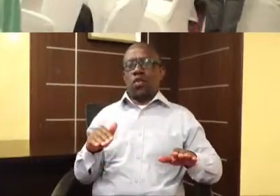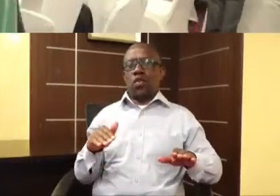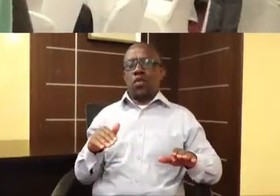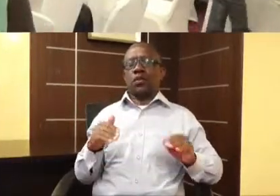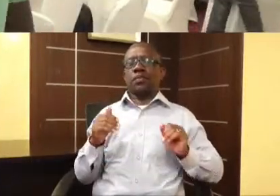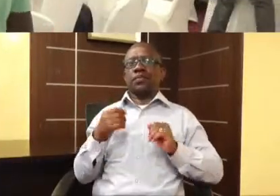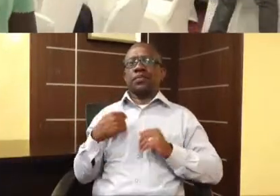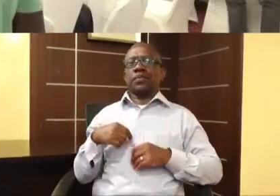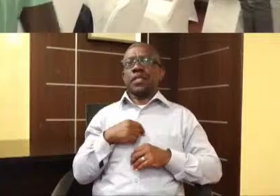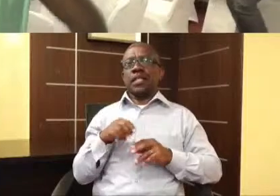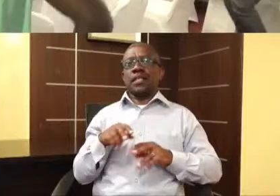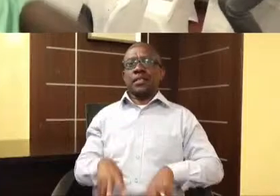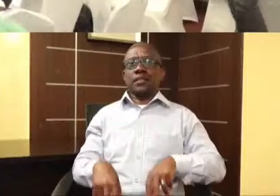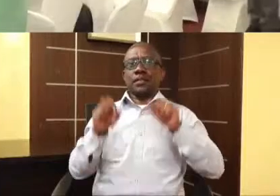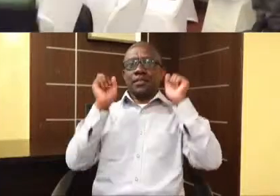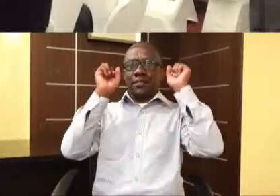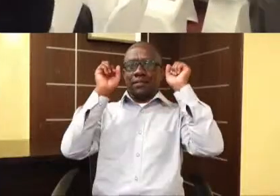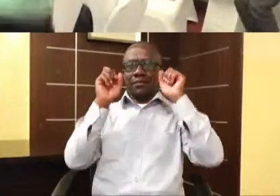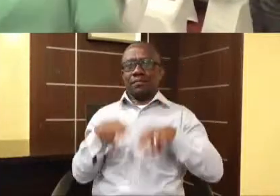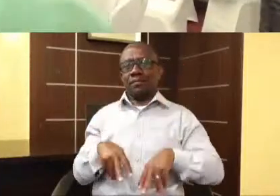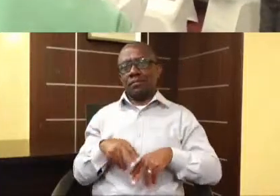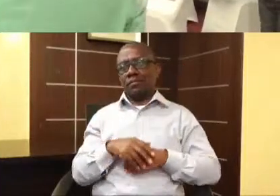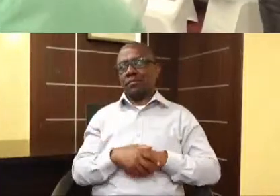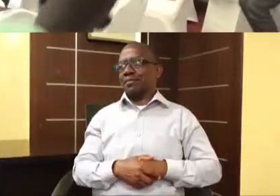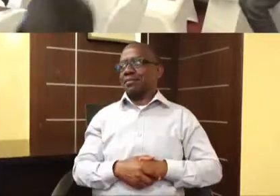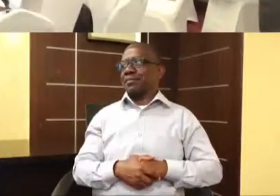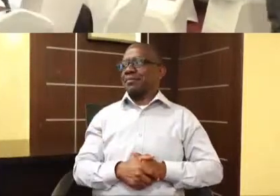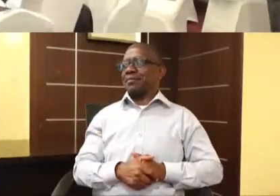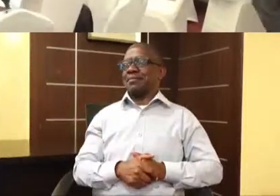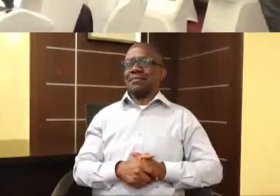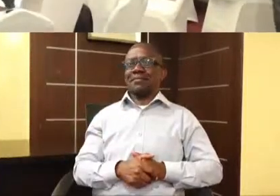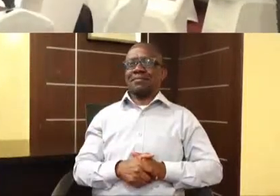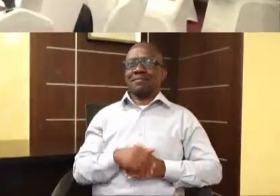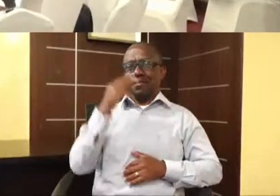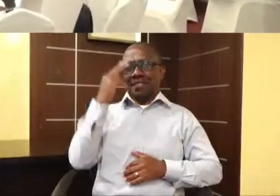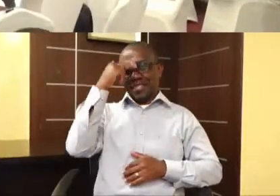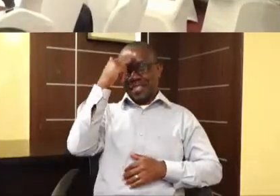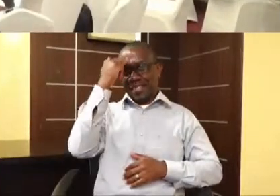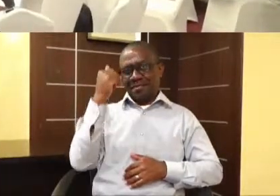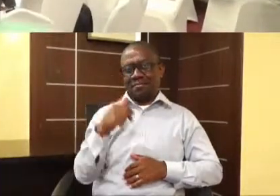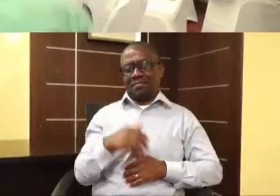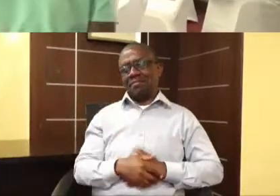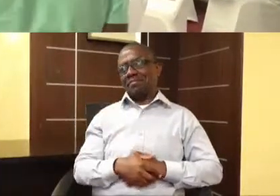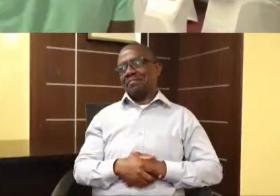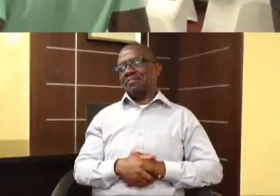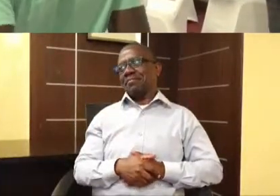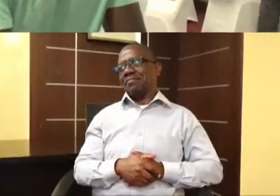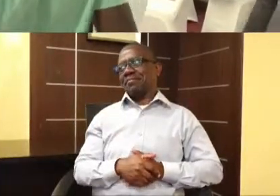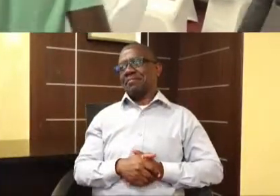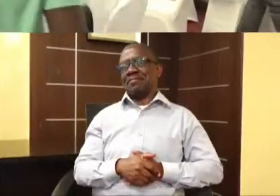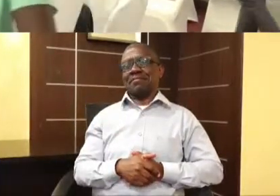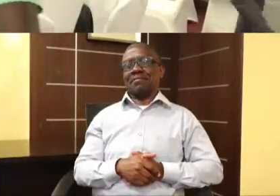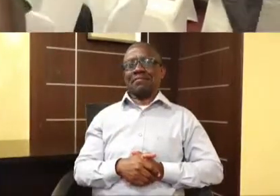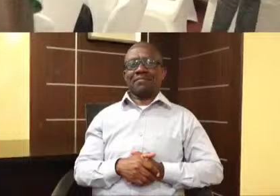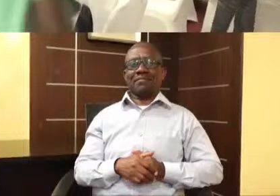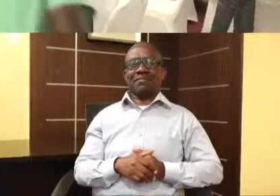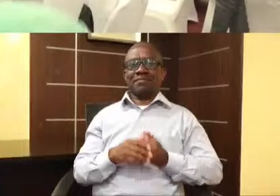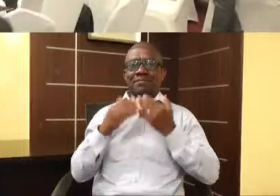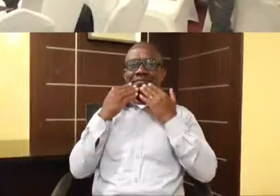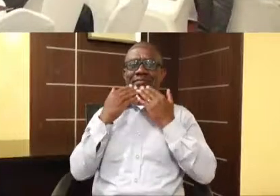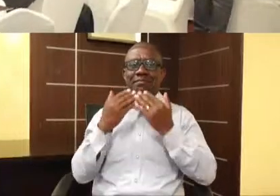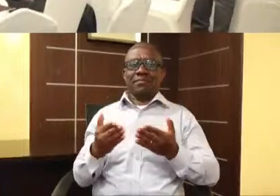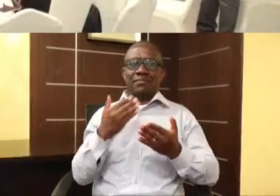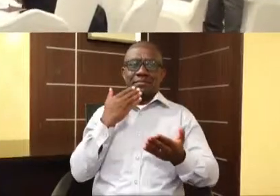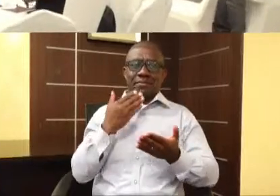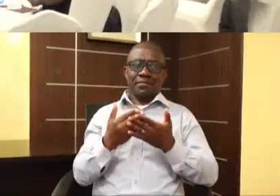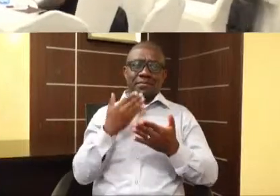So 1, 2, go. Masai! Masai! Very good. Thank you very much for that. We want to